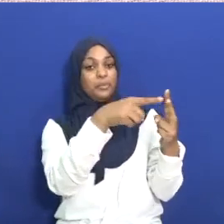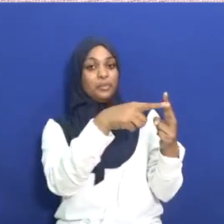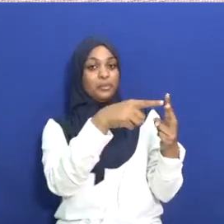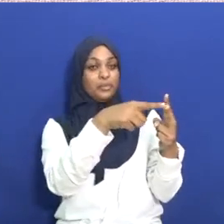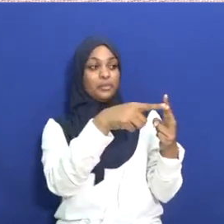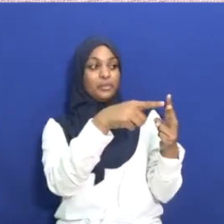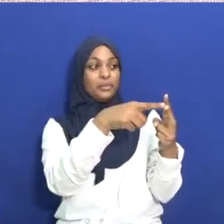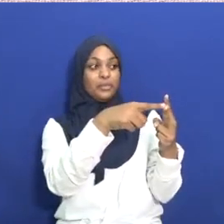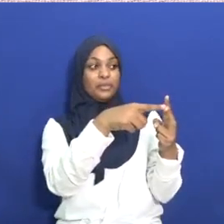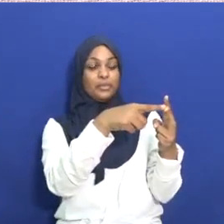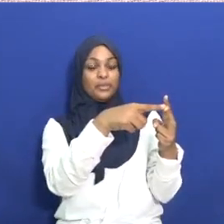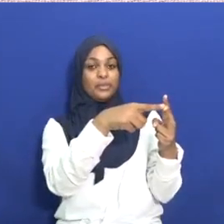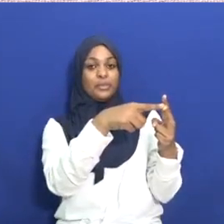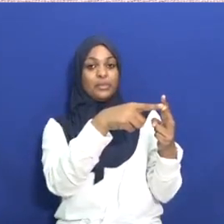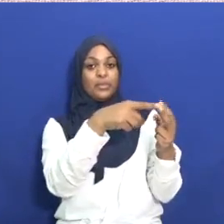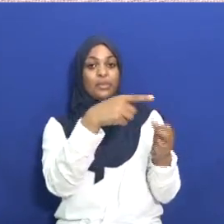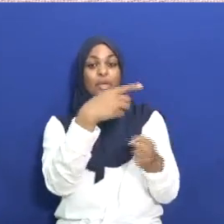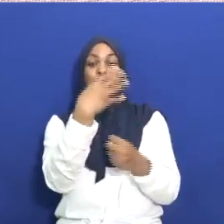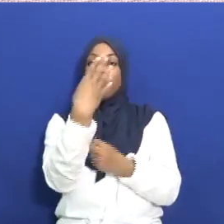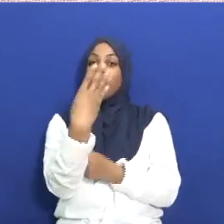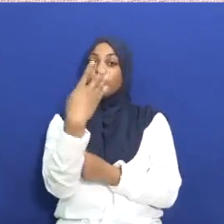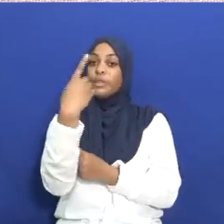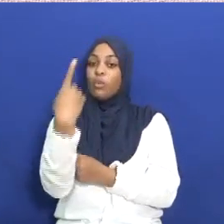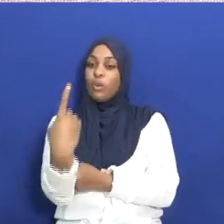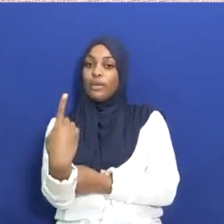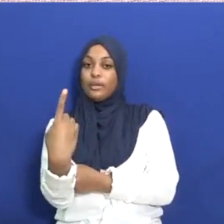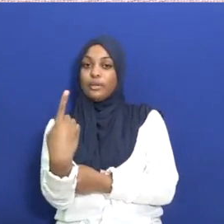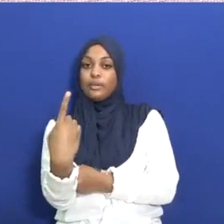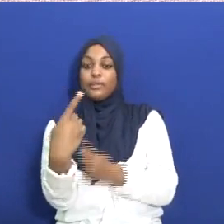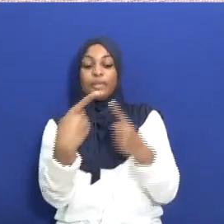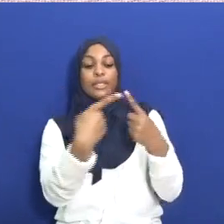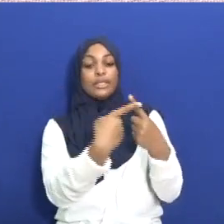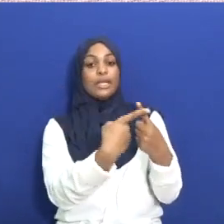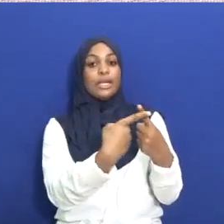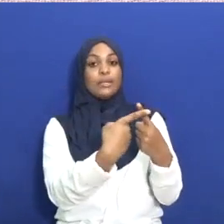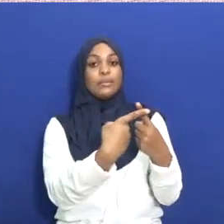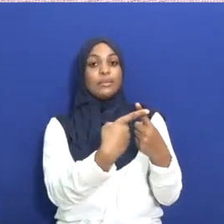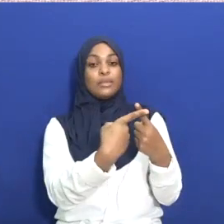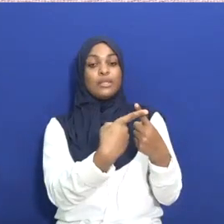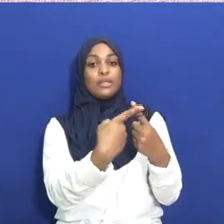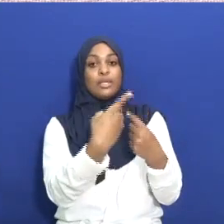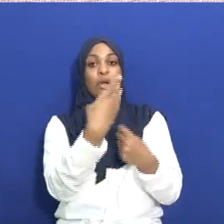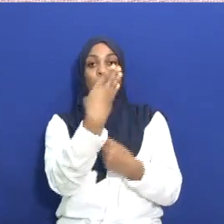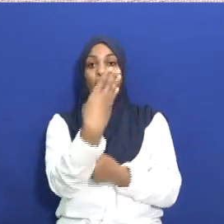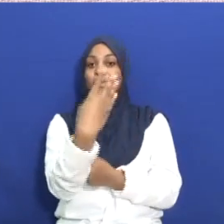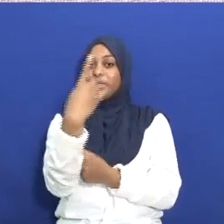41 times 41 times 41. C